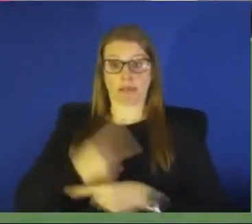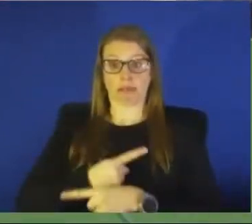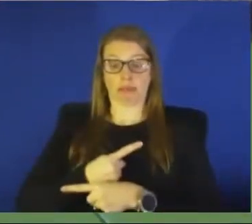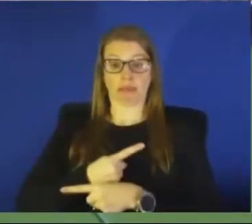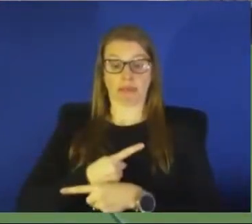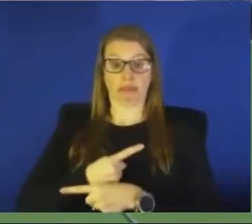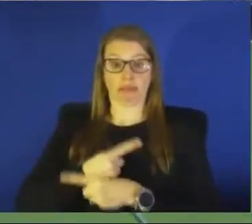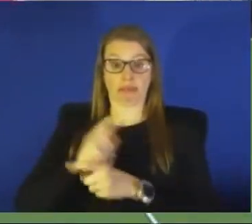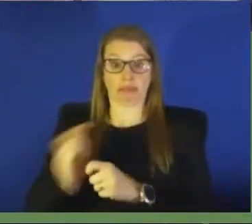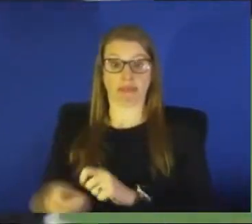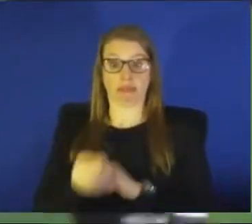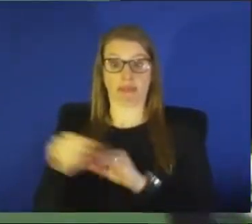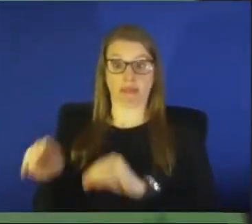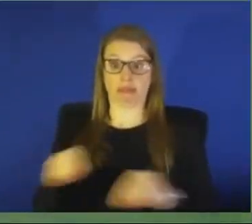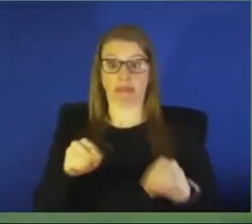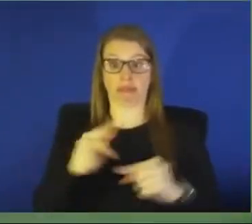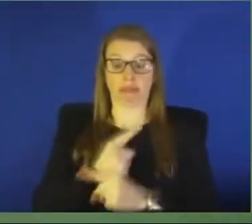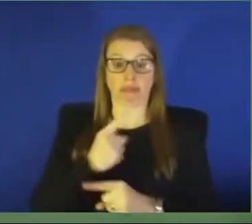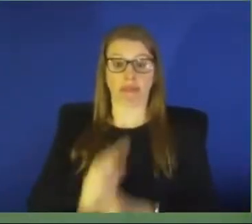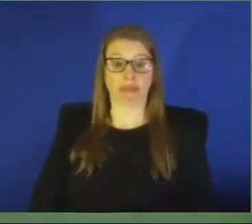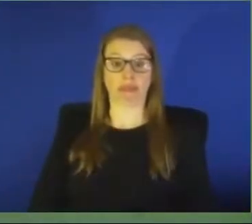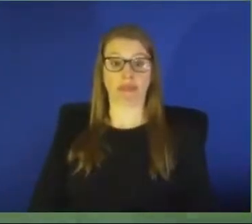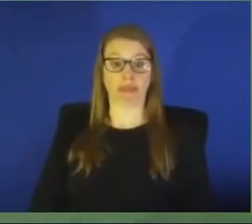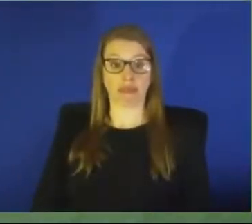That's very good.